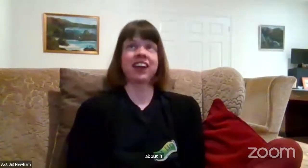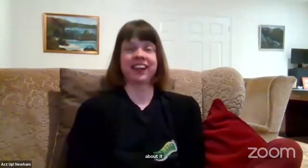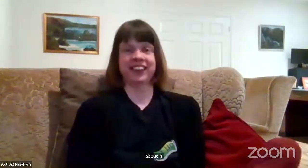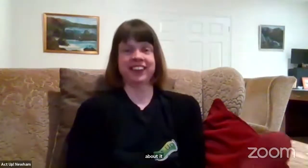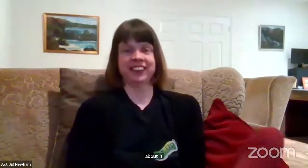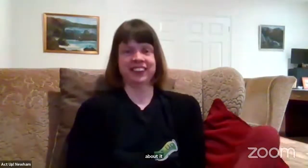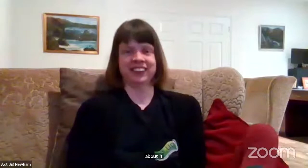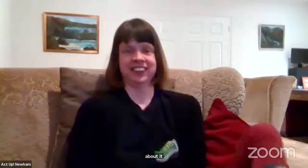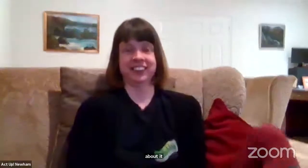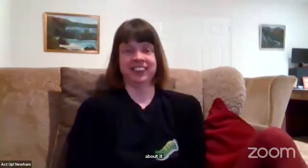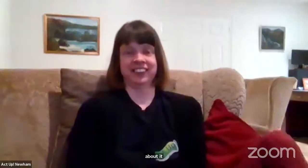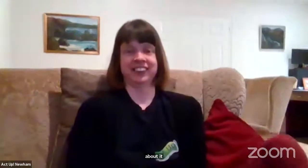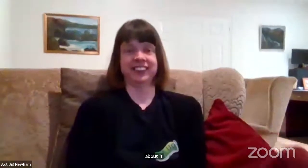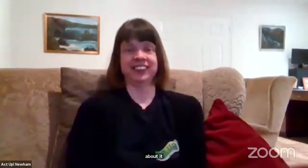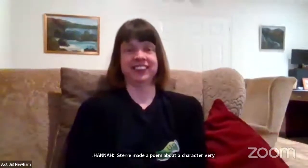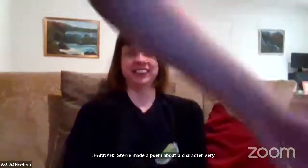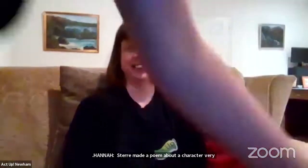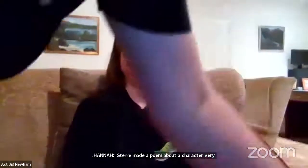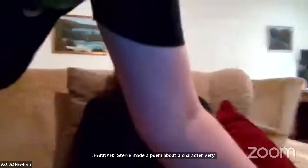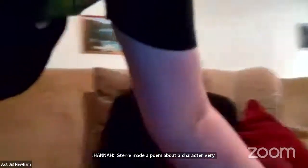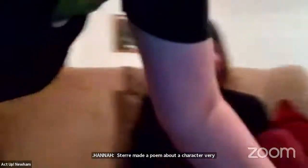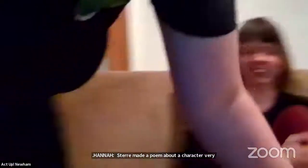Thank you very much, Sarah.